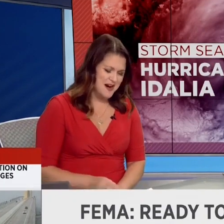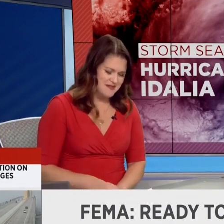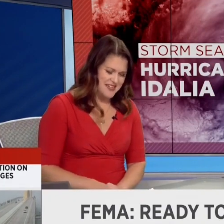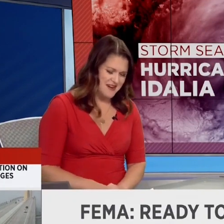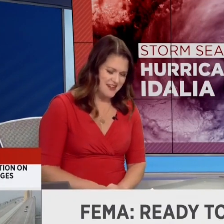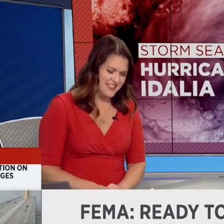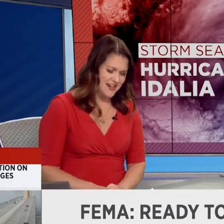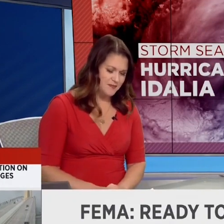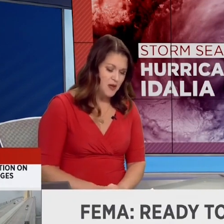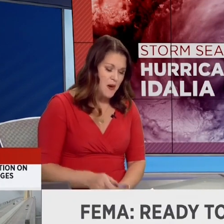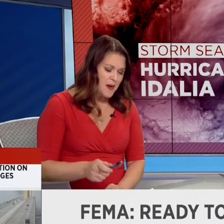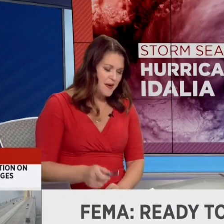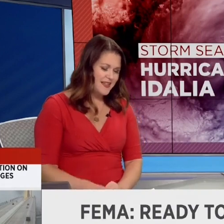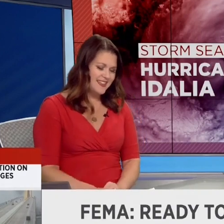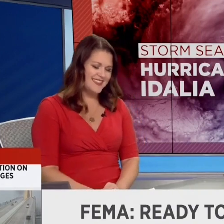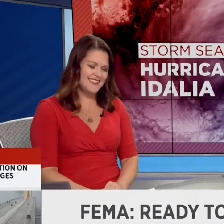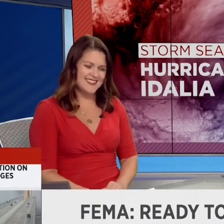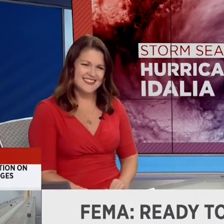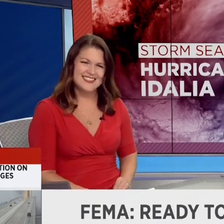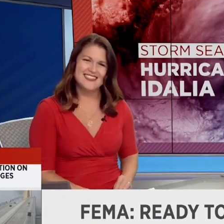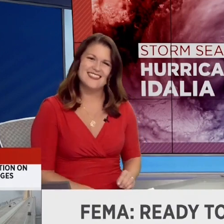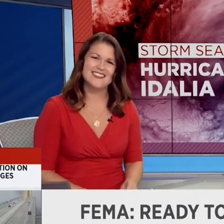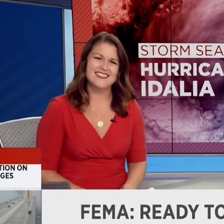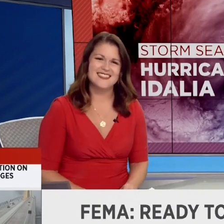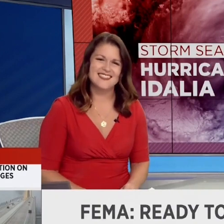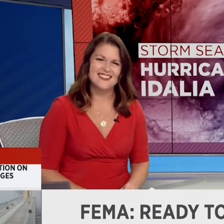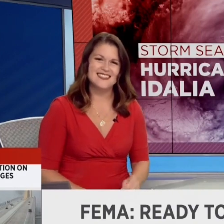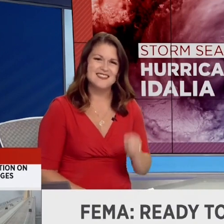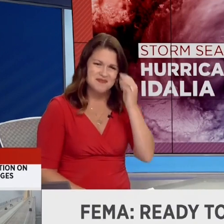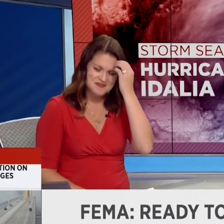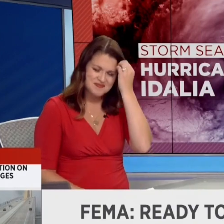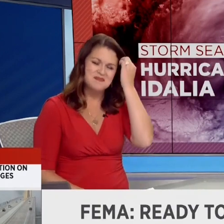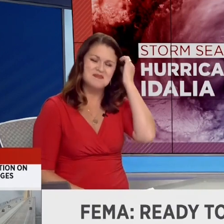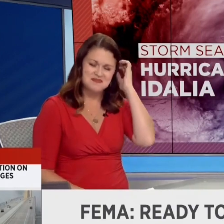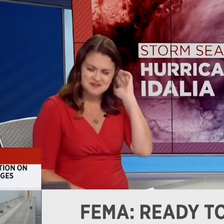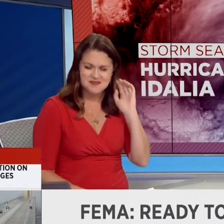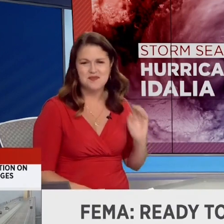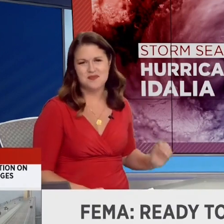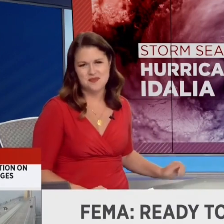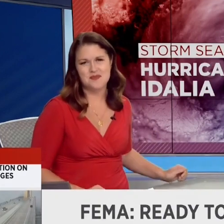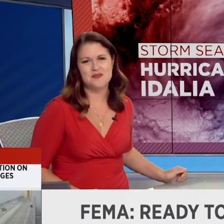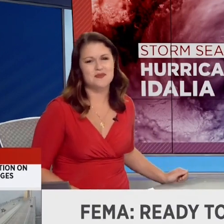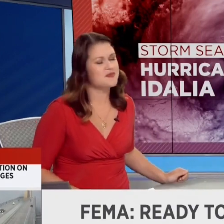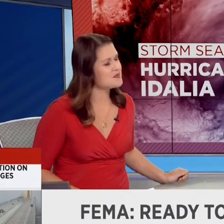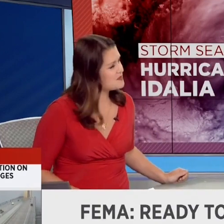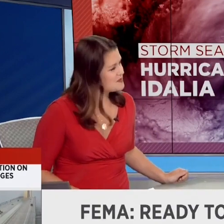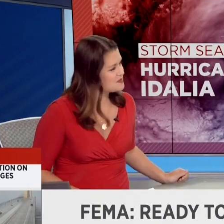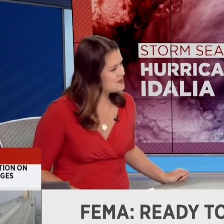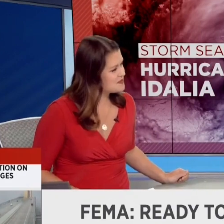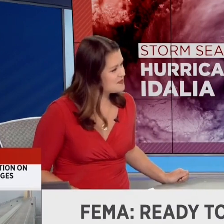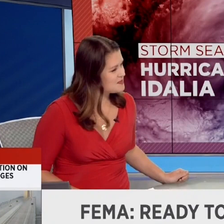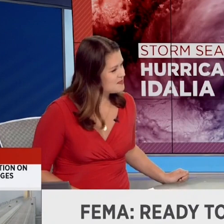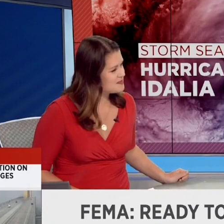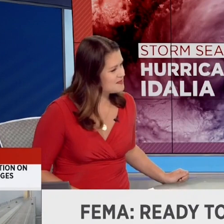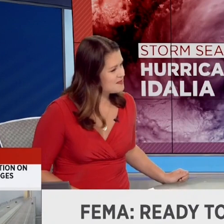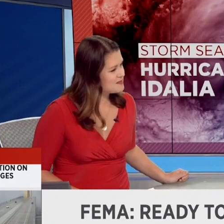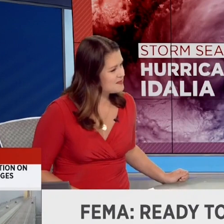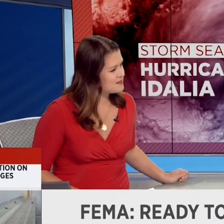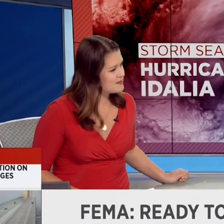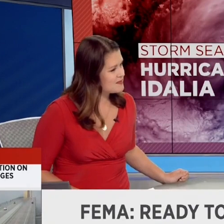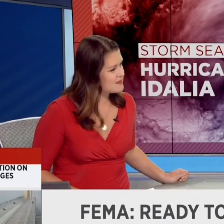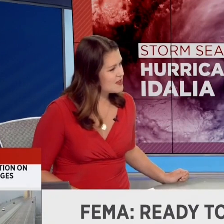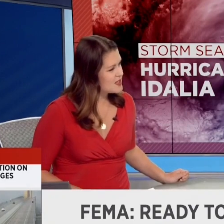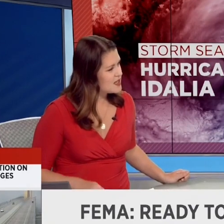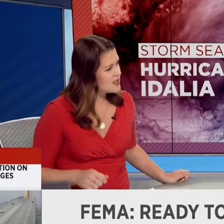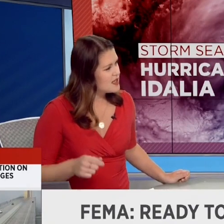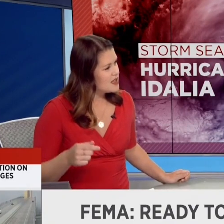going on. Probably not right now. Virginia Johnson reporting for us. As we said, we have our reporters spread out across Tampa Bay, giving you a perspective from all the different counties that we